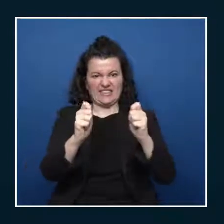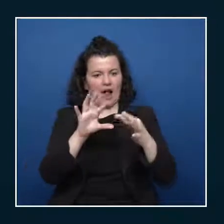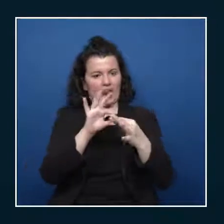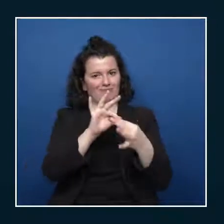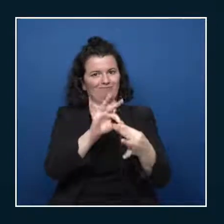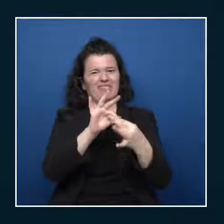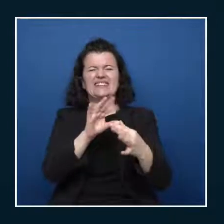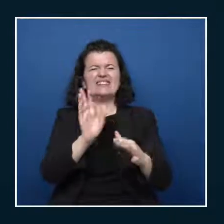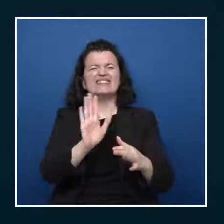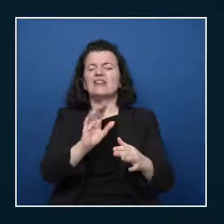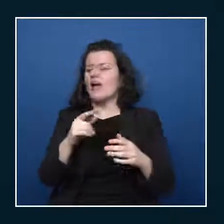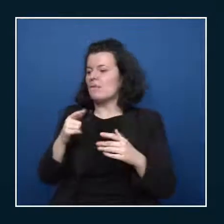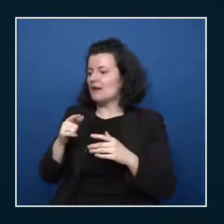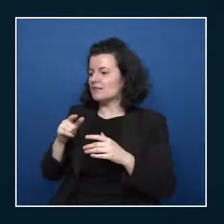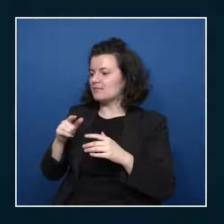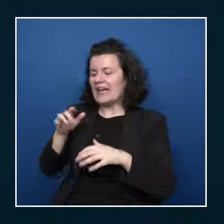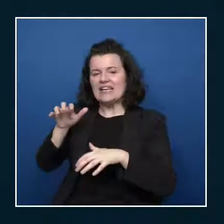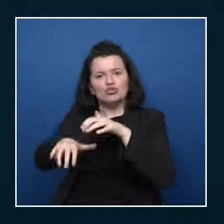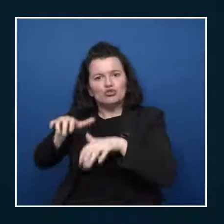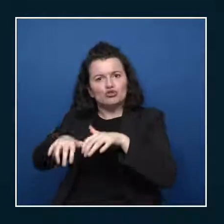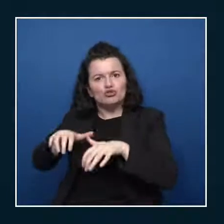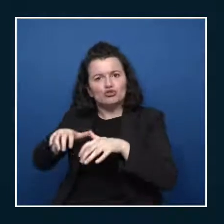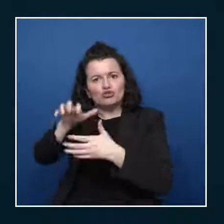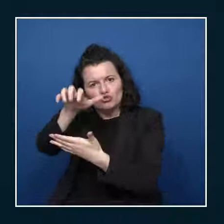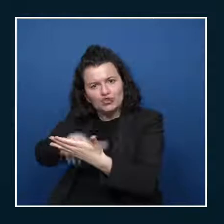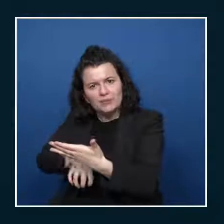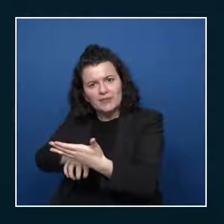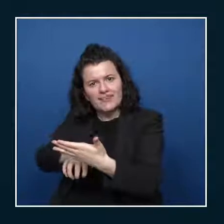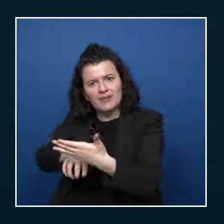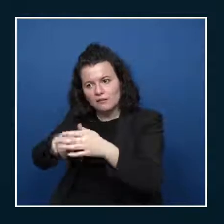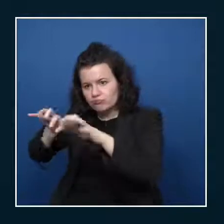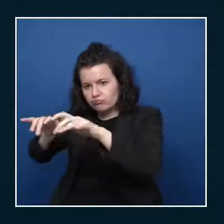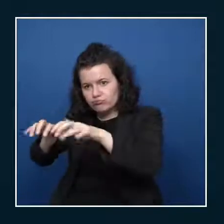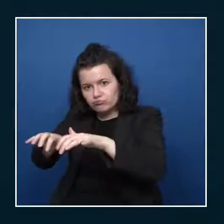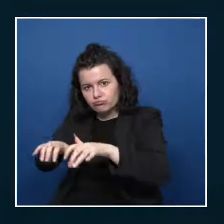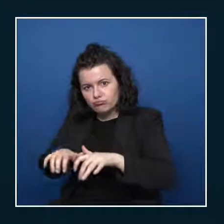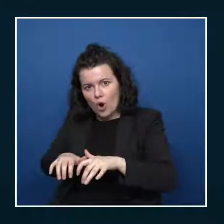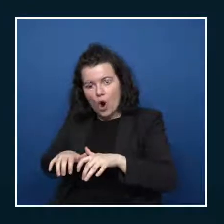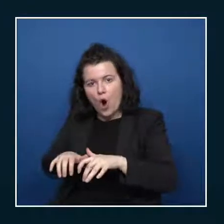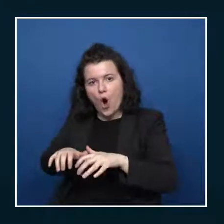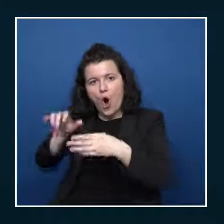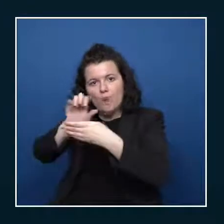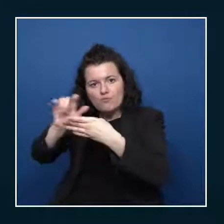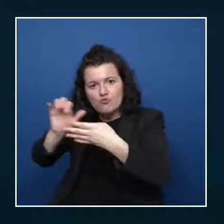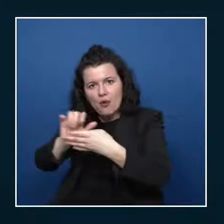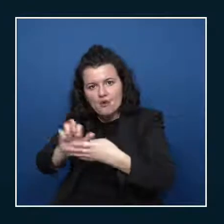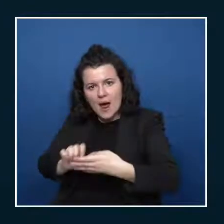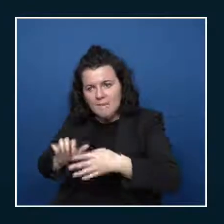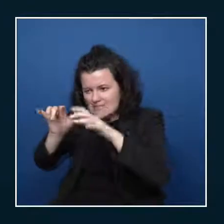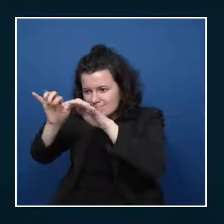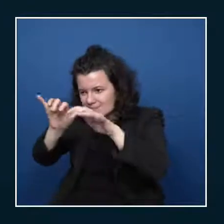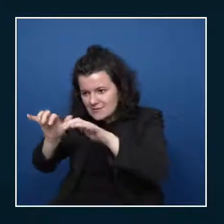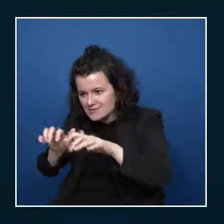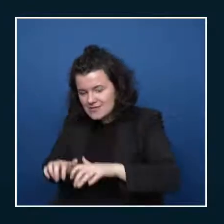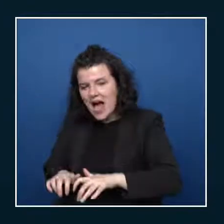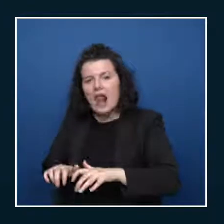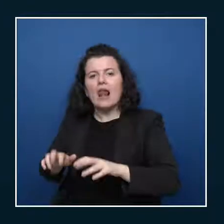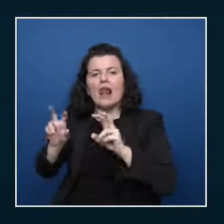programming still feels more like having a clear understanding of the building blocks, instead